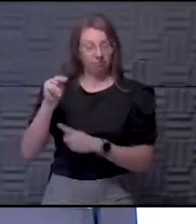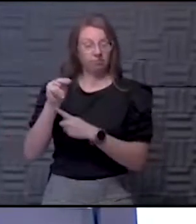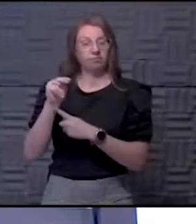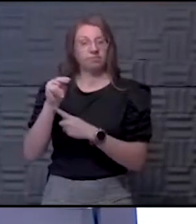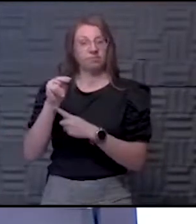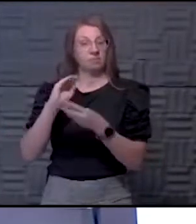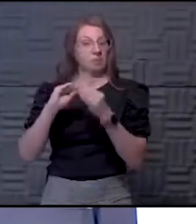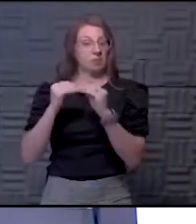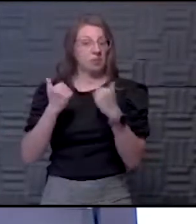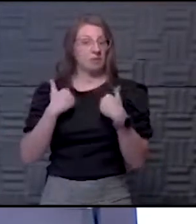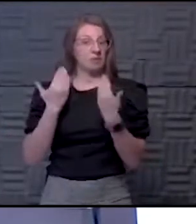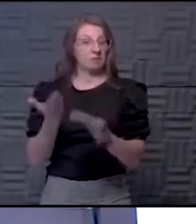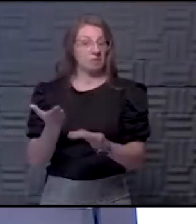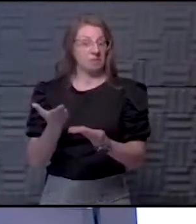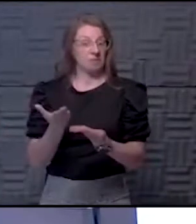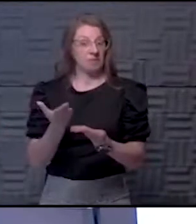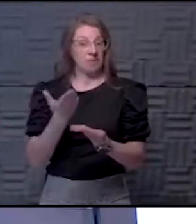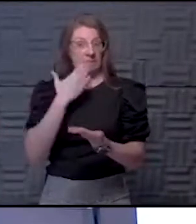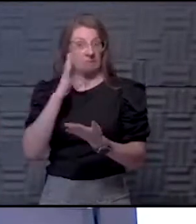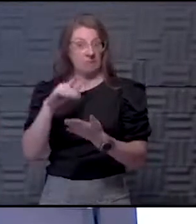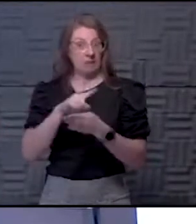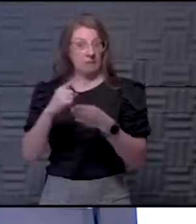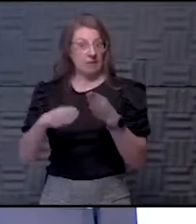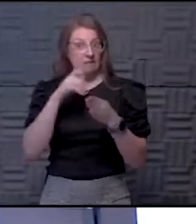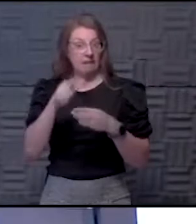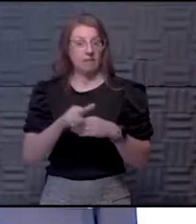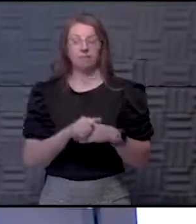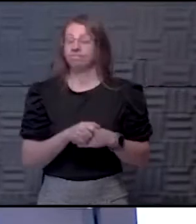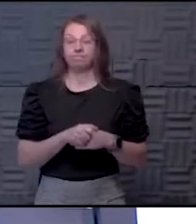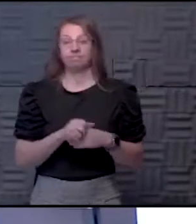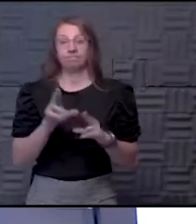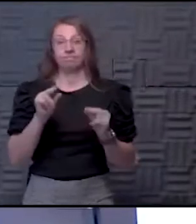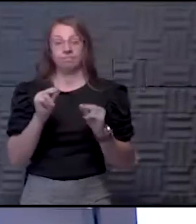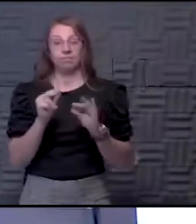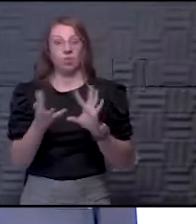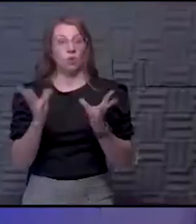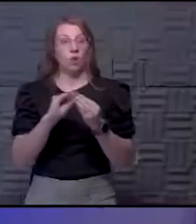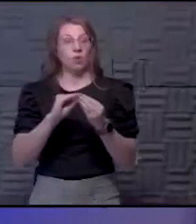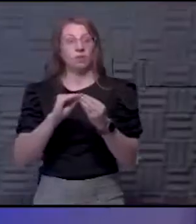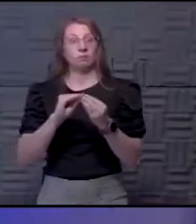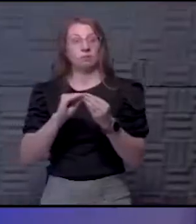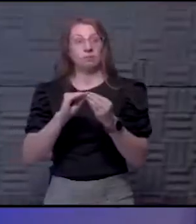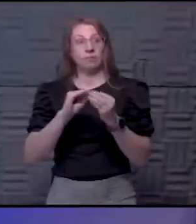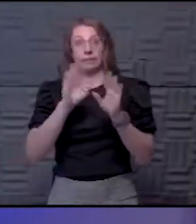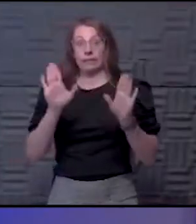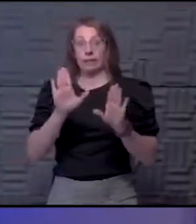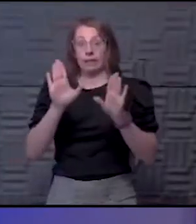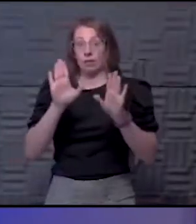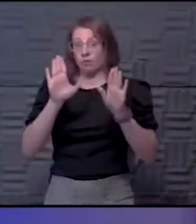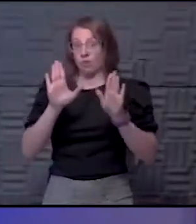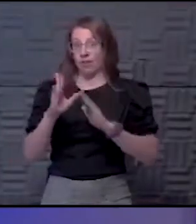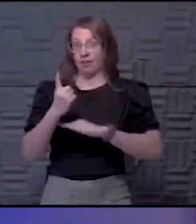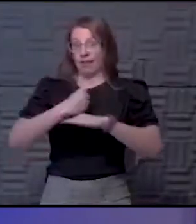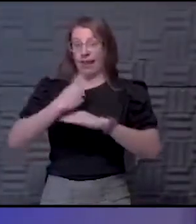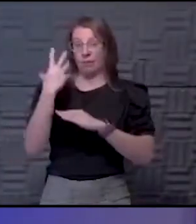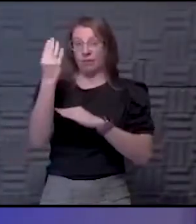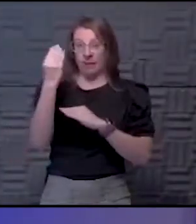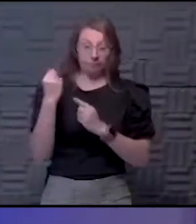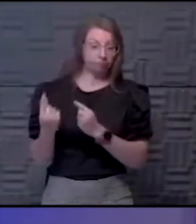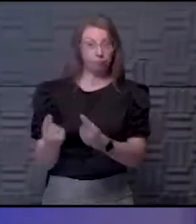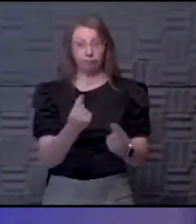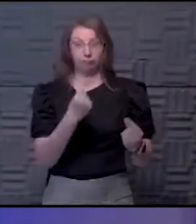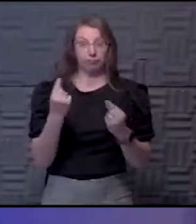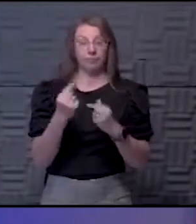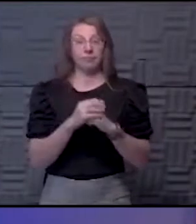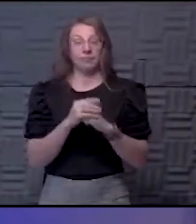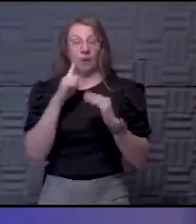numbers. Not a bad weekend, right, Dana? Not a bad weekend. I mean, overall, yesterday was a great day to be outside, and hopefully everybody got